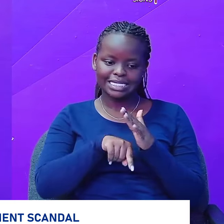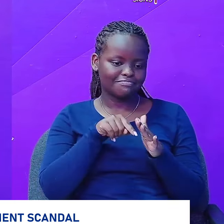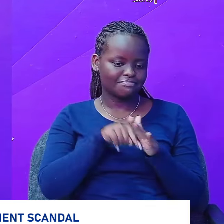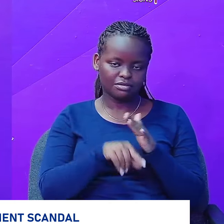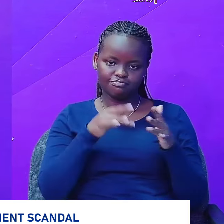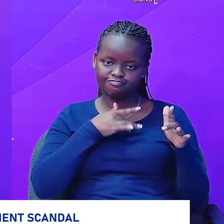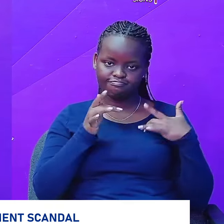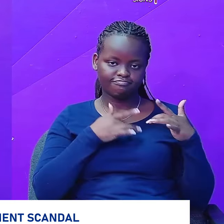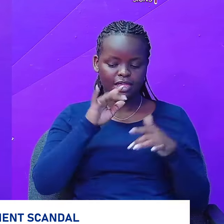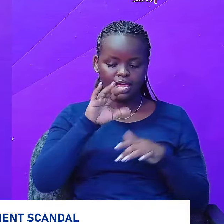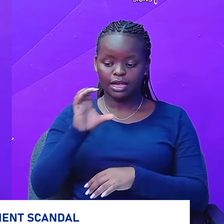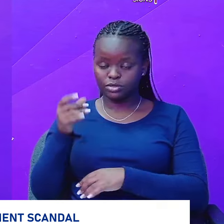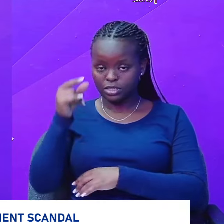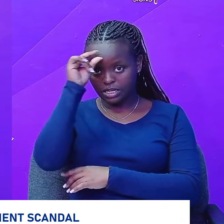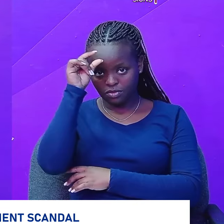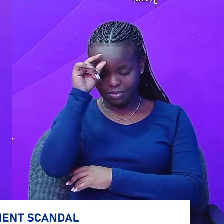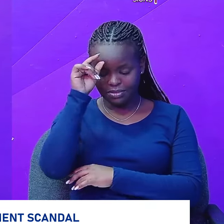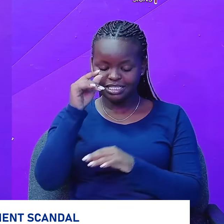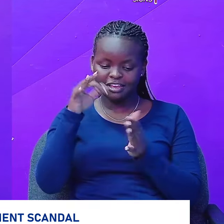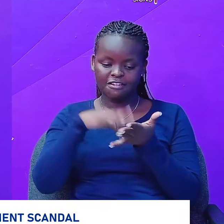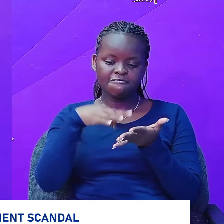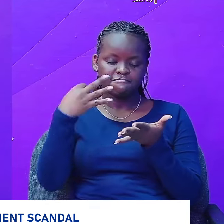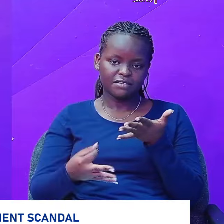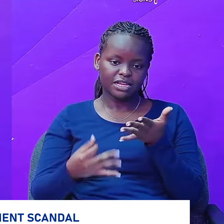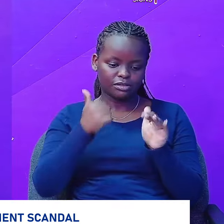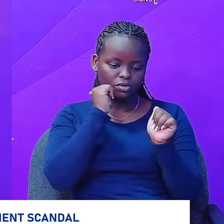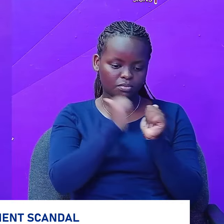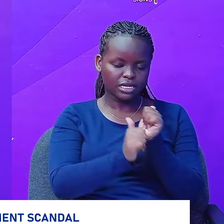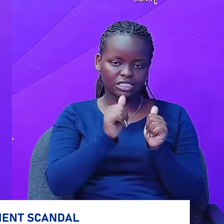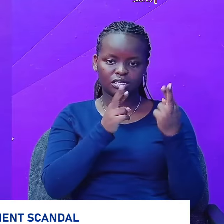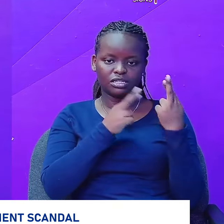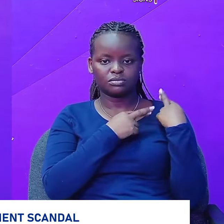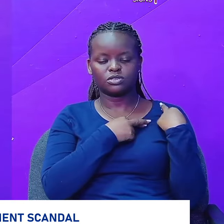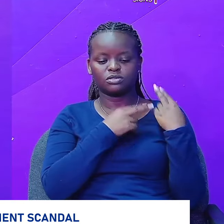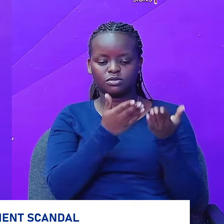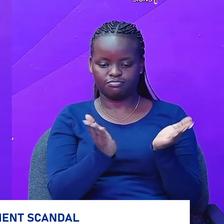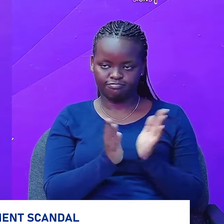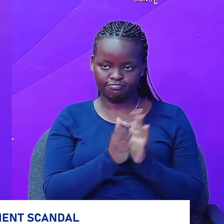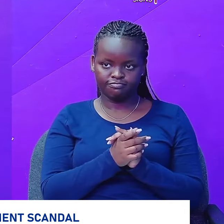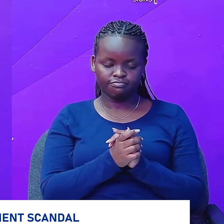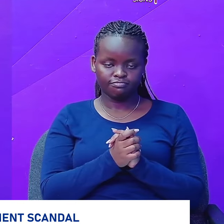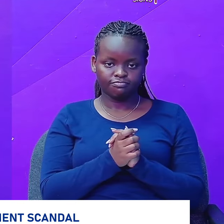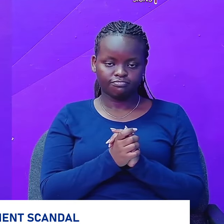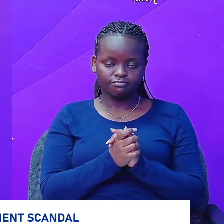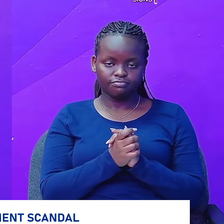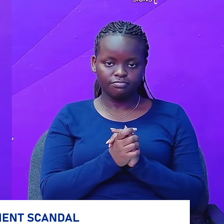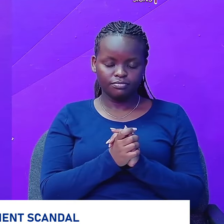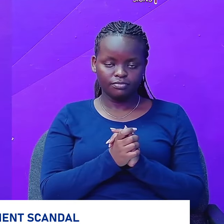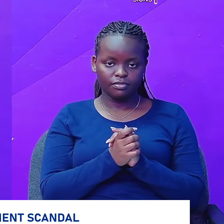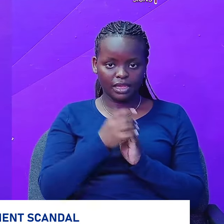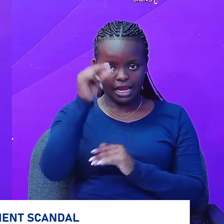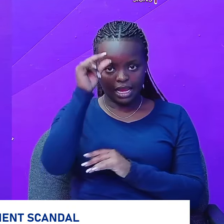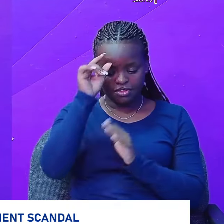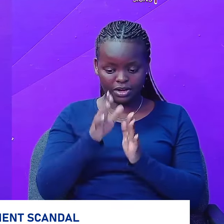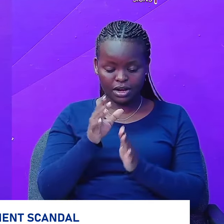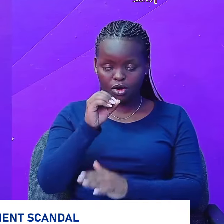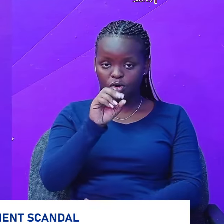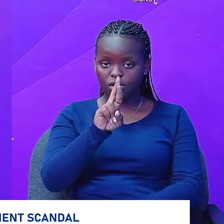have failed to discipline those responsible. MP Atandi specifically criticized Governor